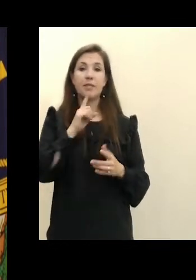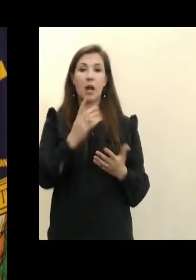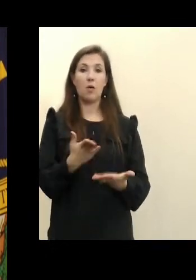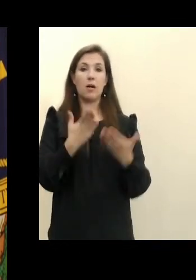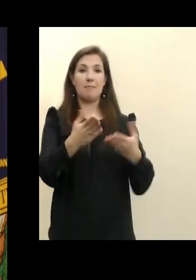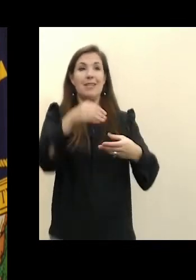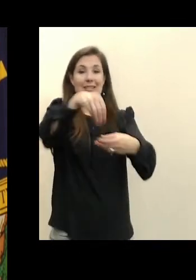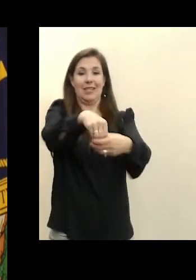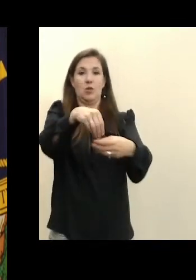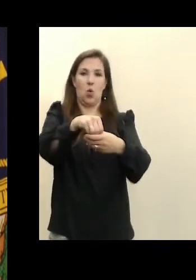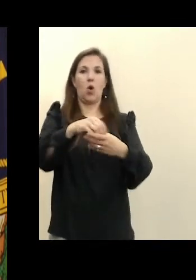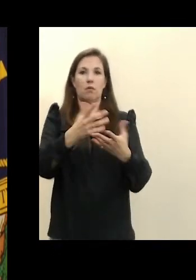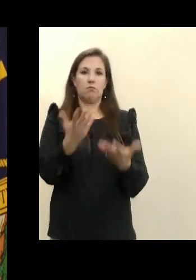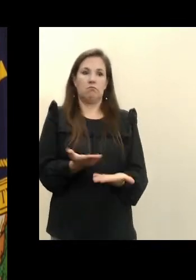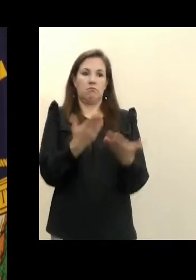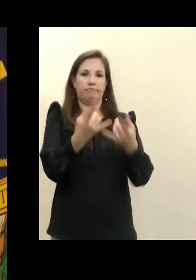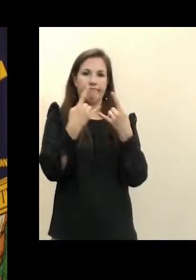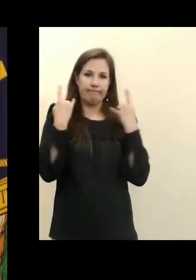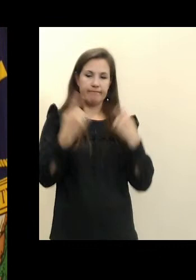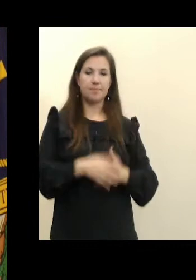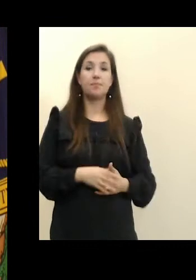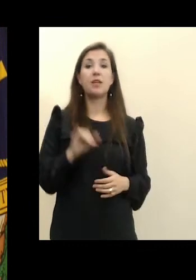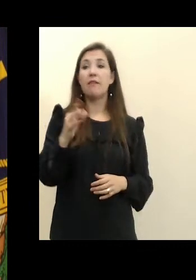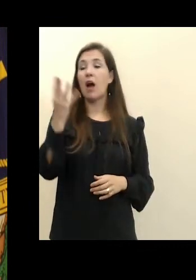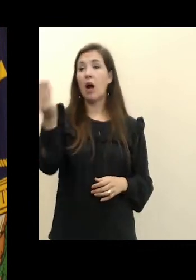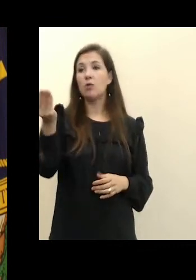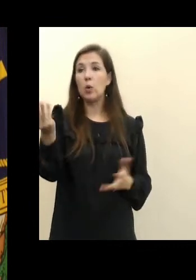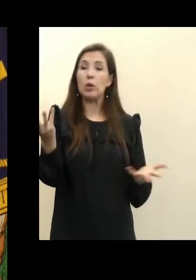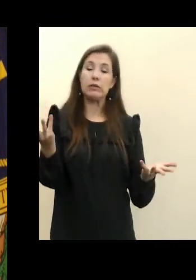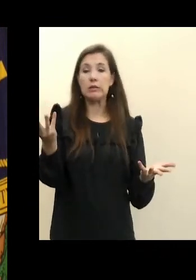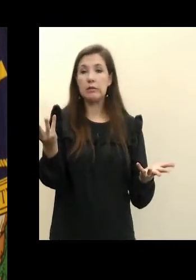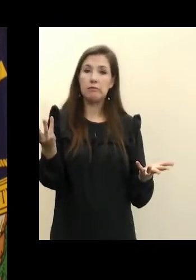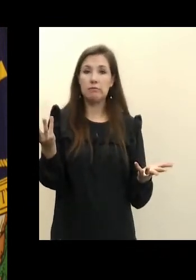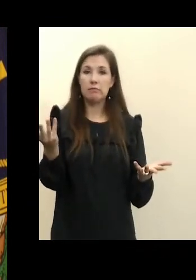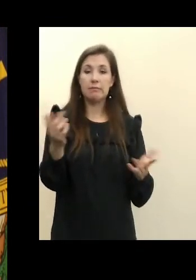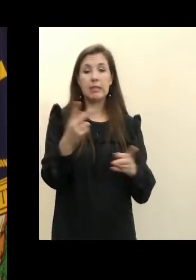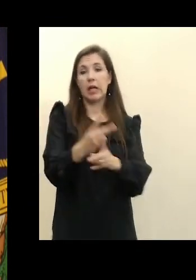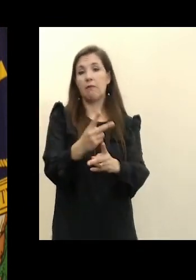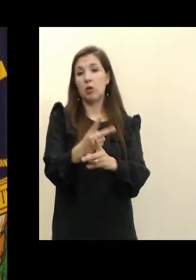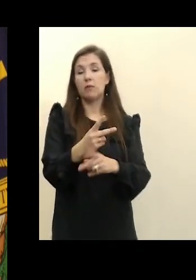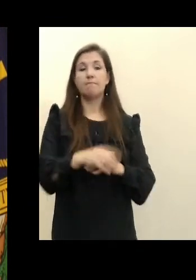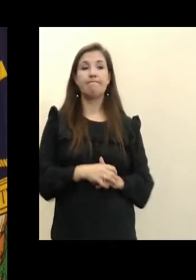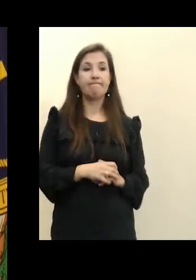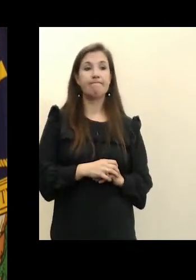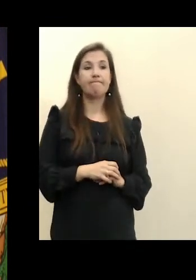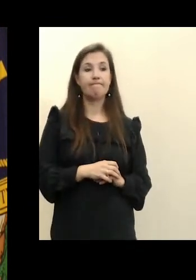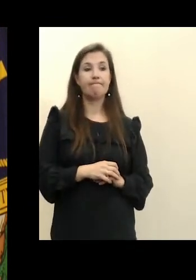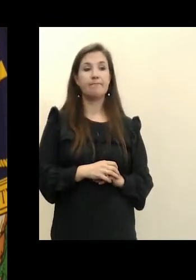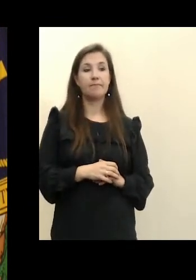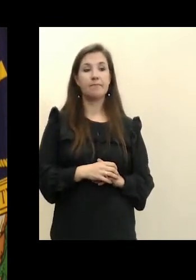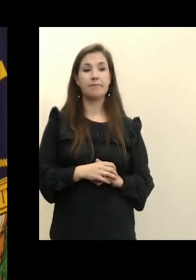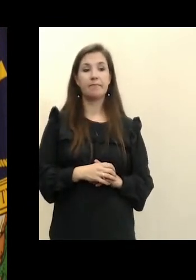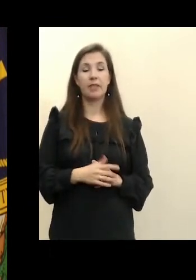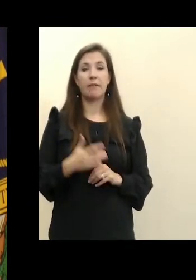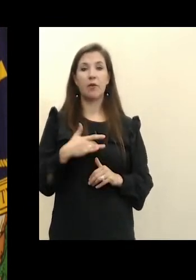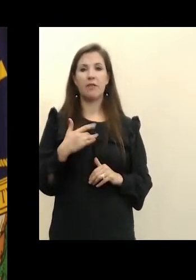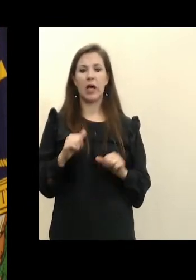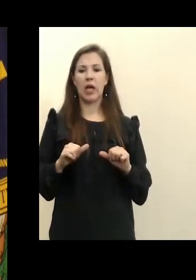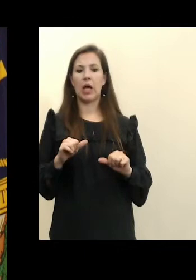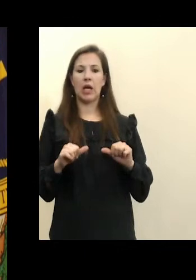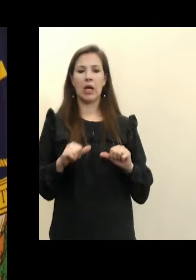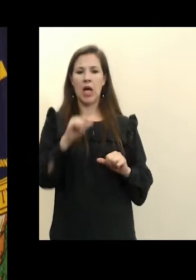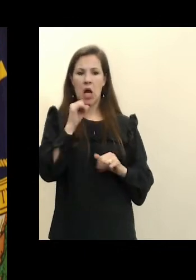indoor settings. And if you're outdoors, just make certain you be careful. And if you feel that it's uncomfortable and